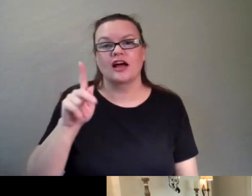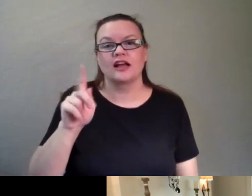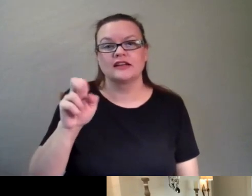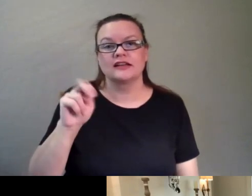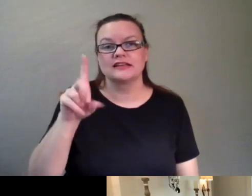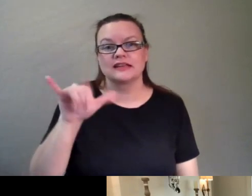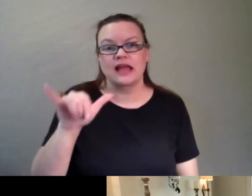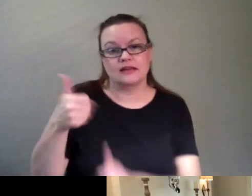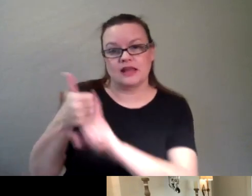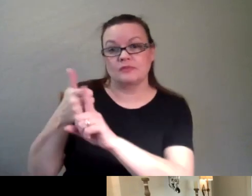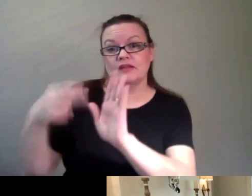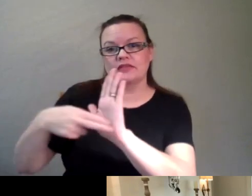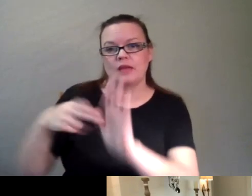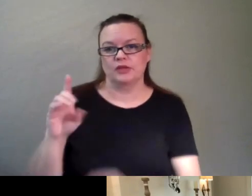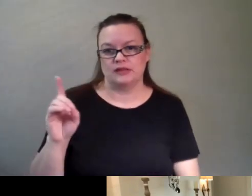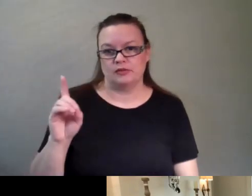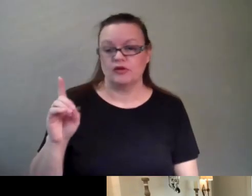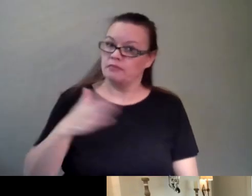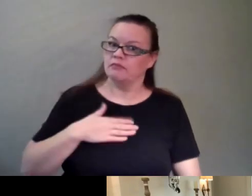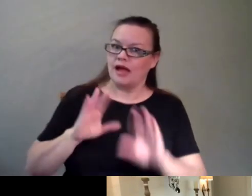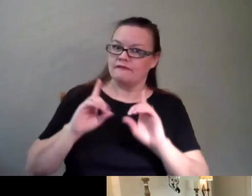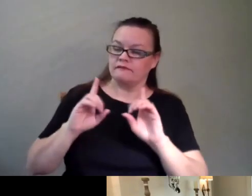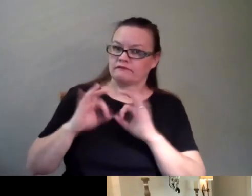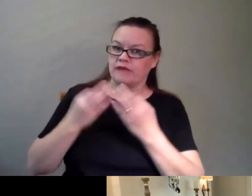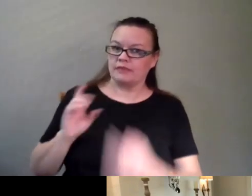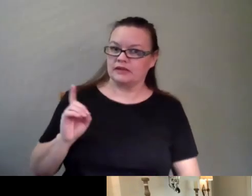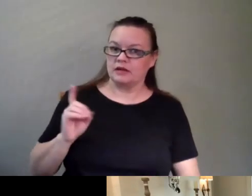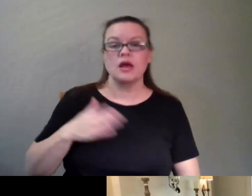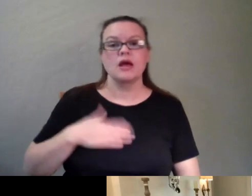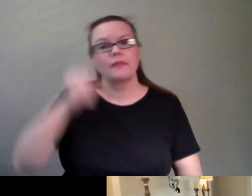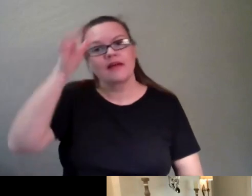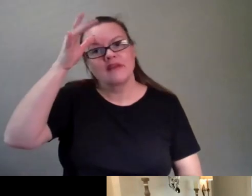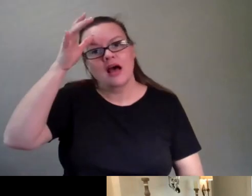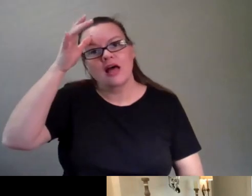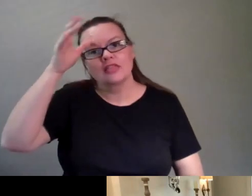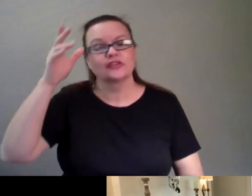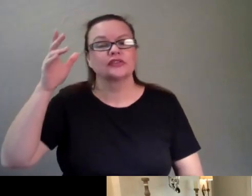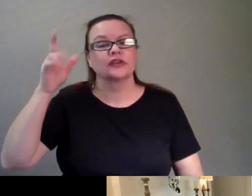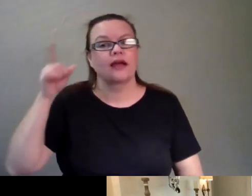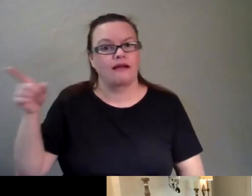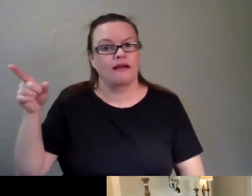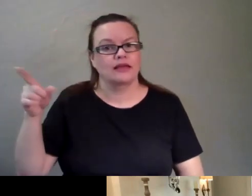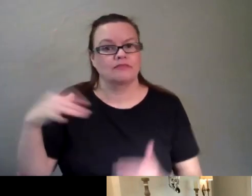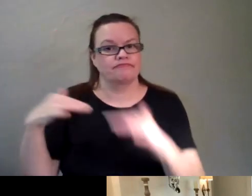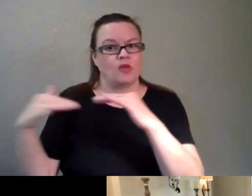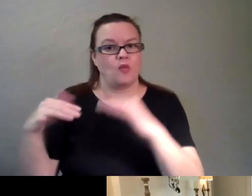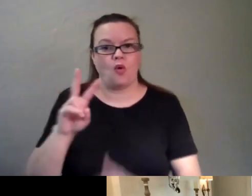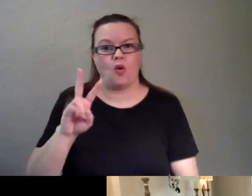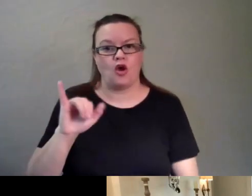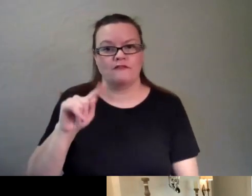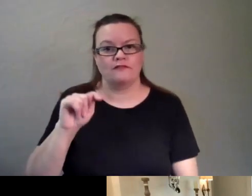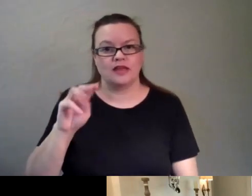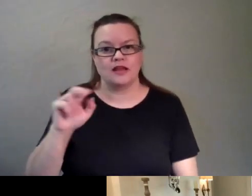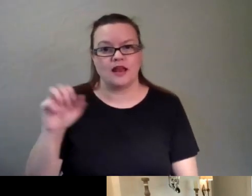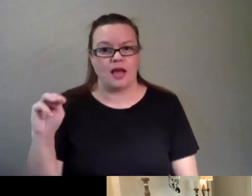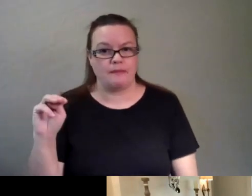of my family was. My father was in Vietnam, which is why I went and